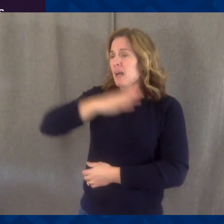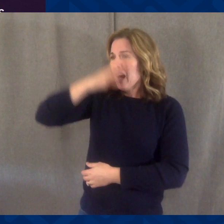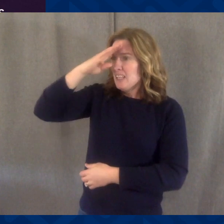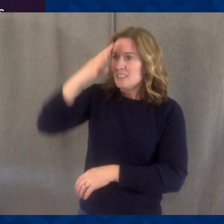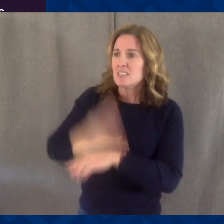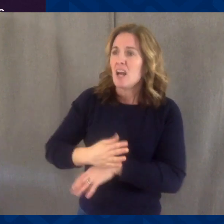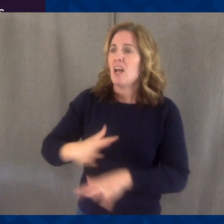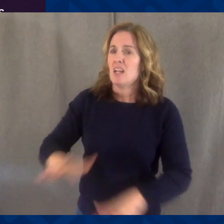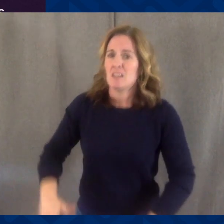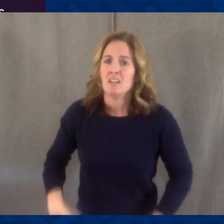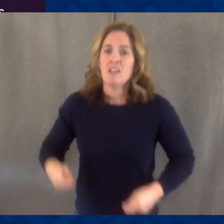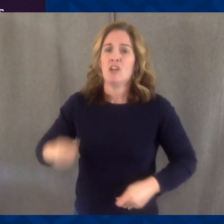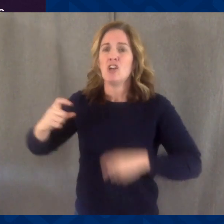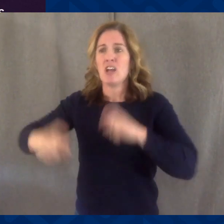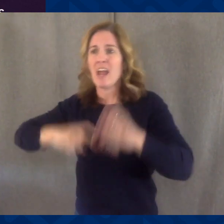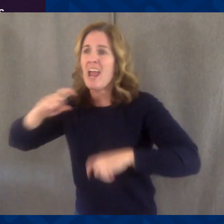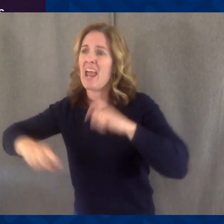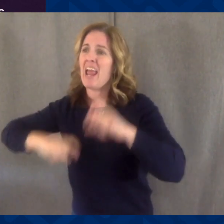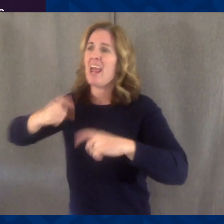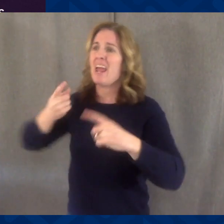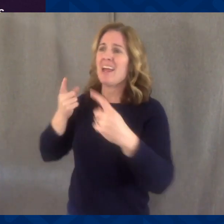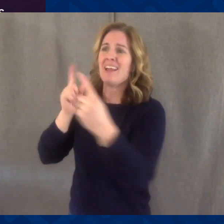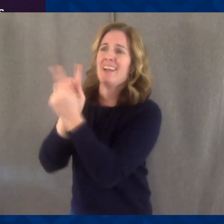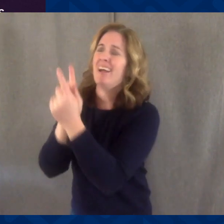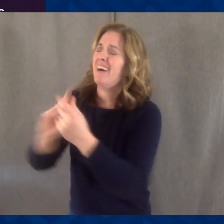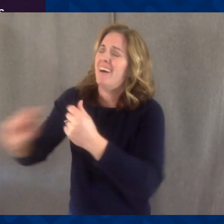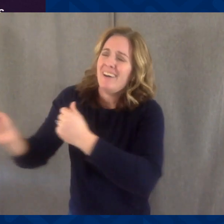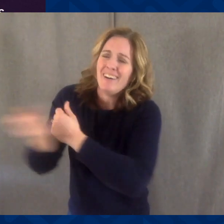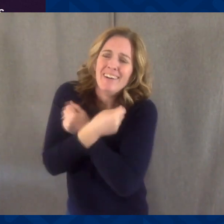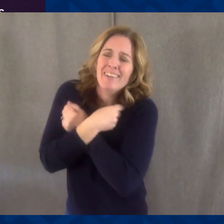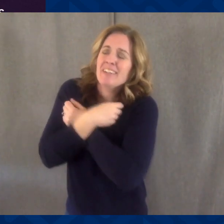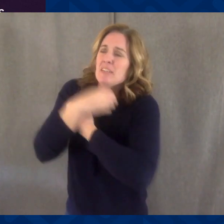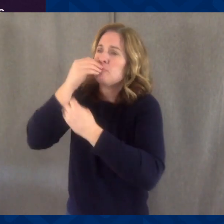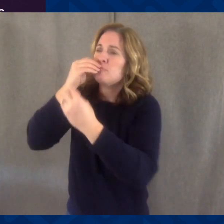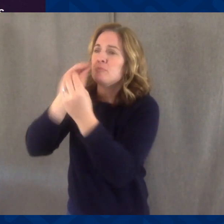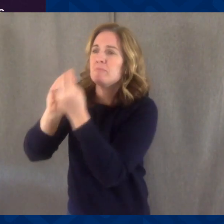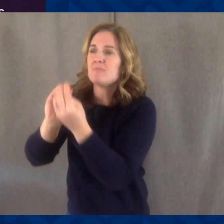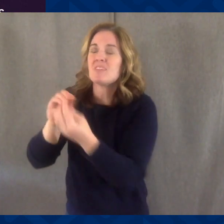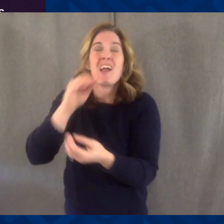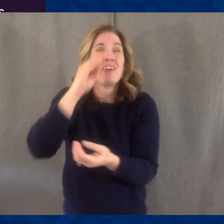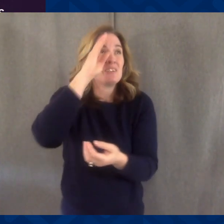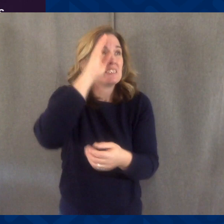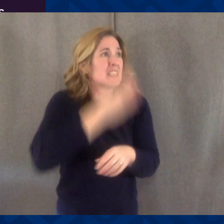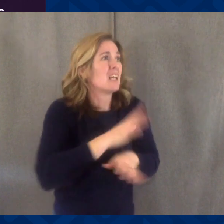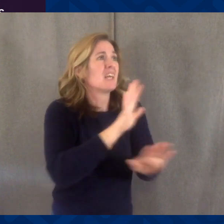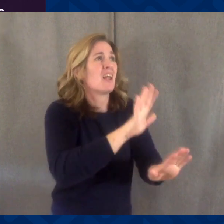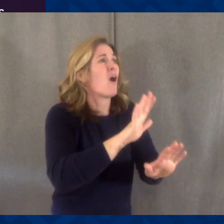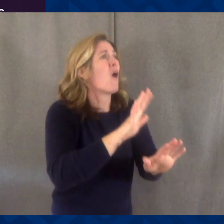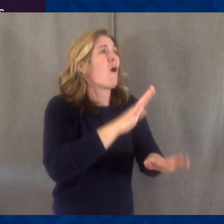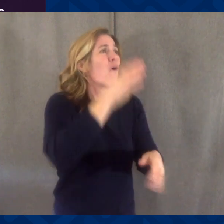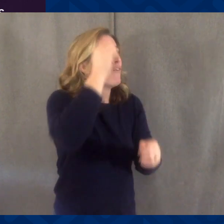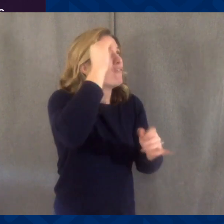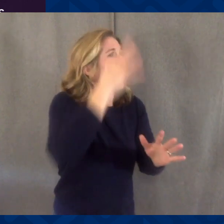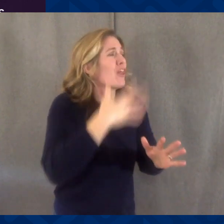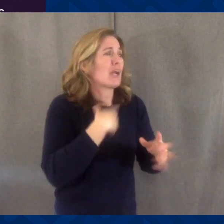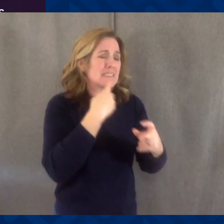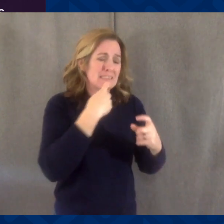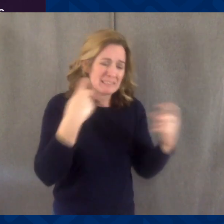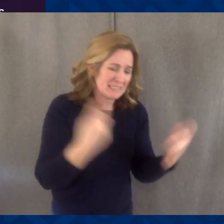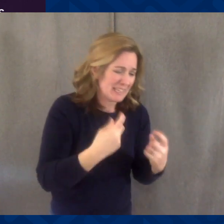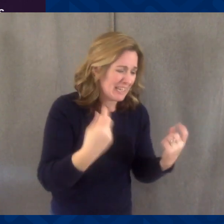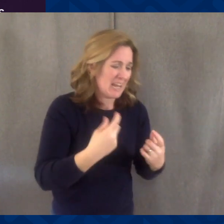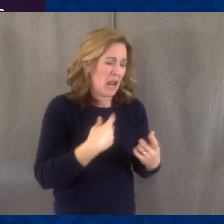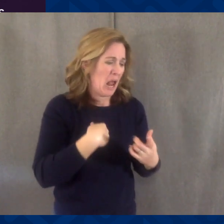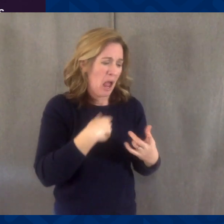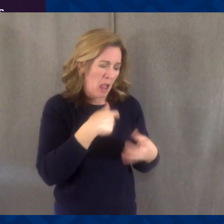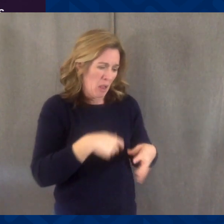son, threw his arms around him, and kissed him. Now the son said to the father, Father, I've sinned against heaven and against you. I'm no longer worthy to be called